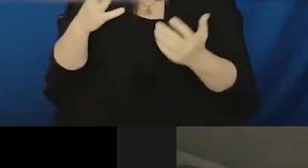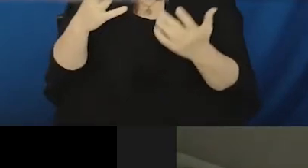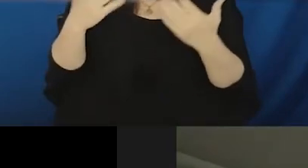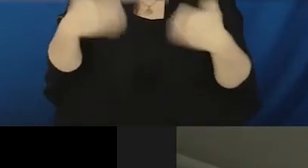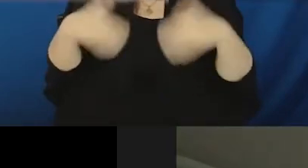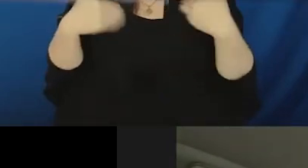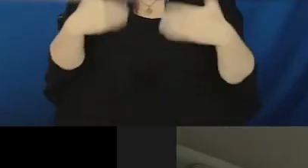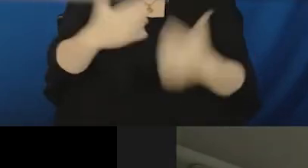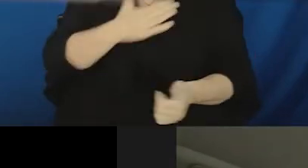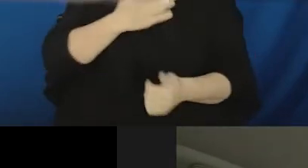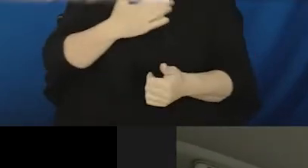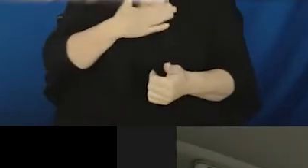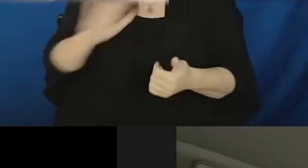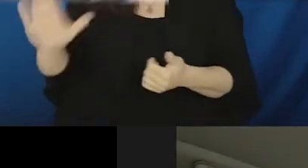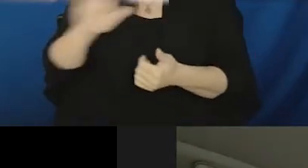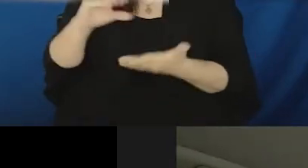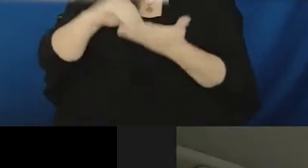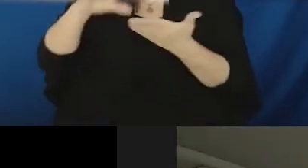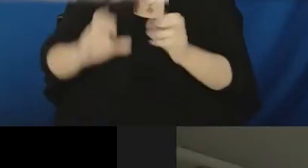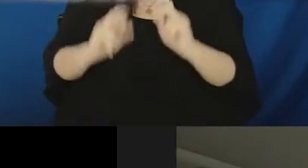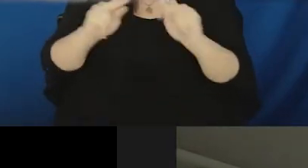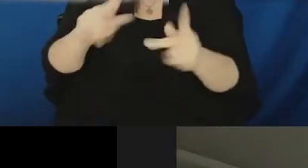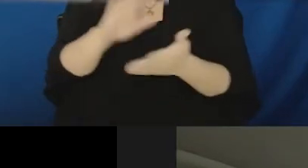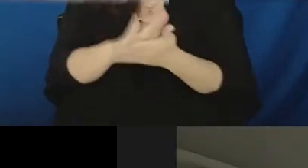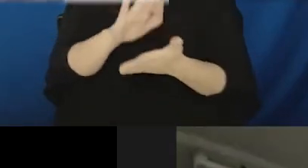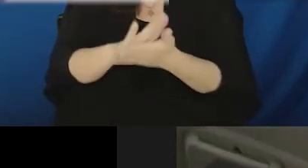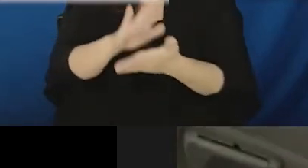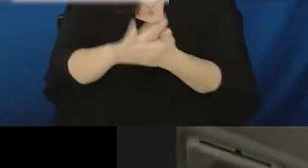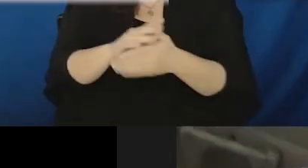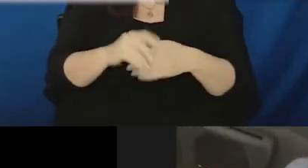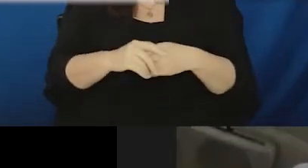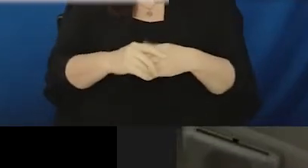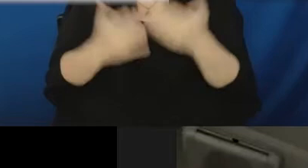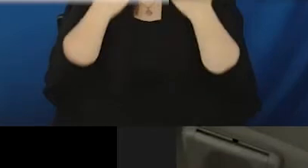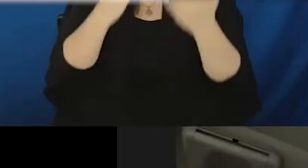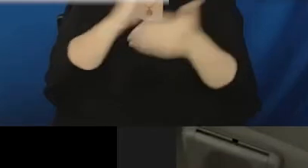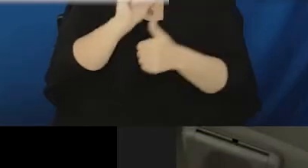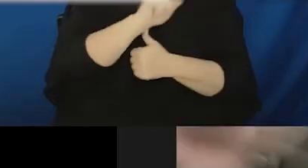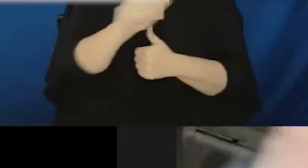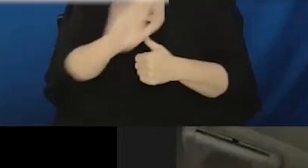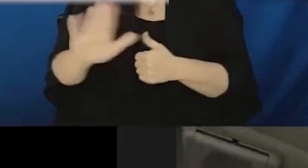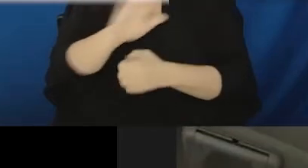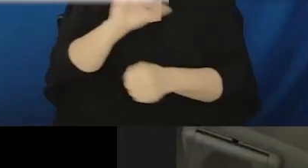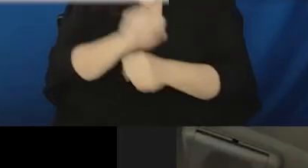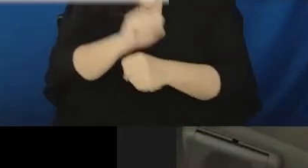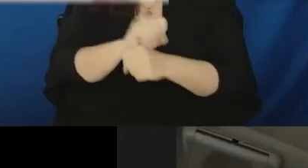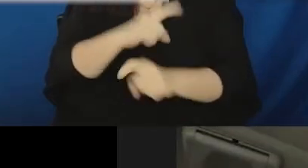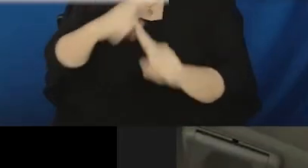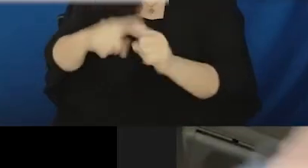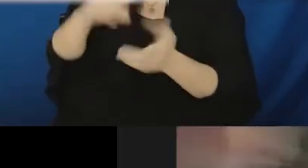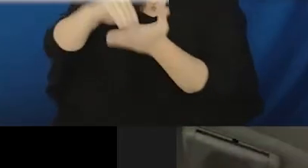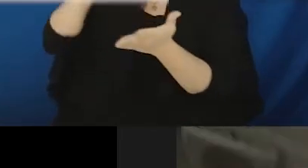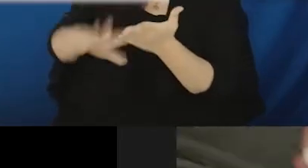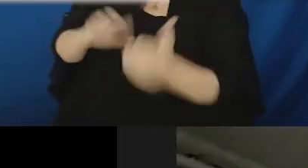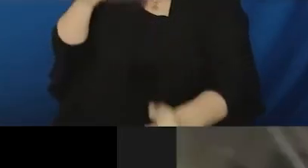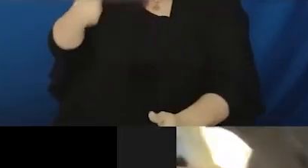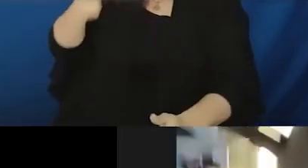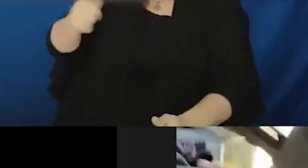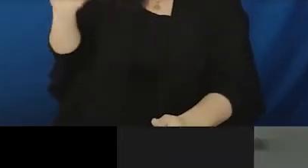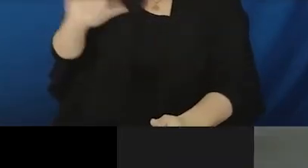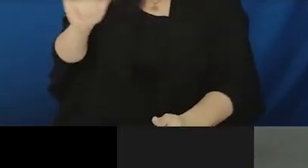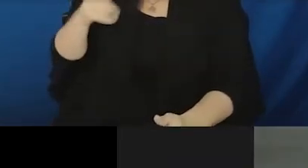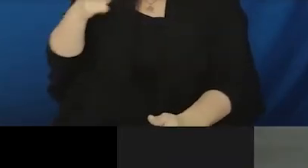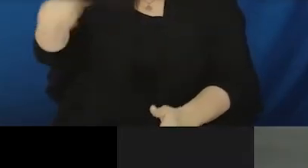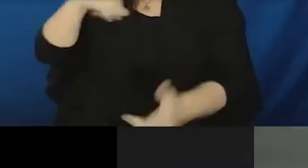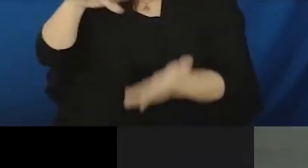to school. So thank you to everyone for making it possible. And thank you to the students for being so flexible, and we're very